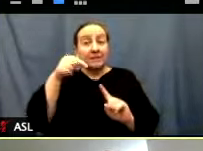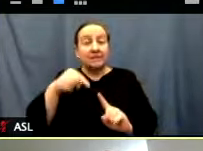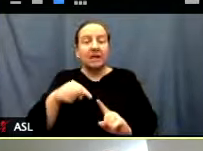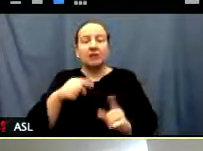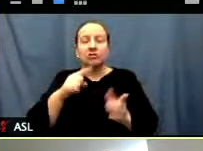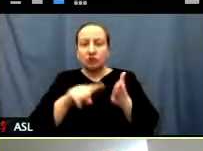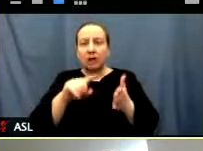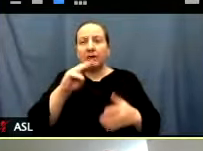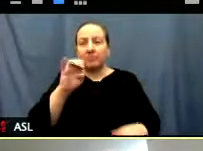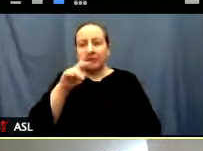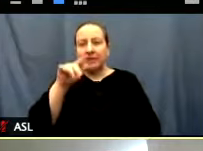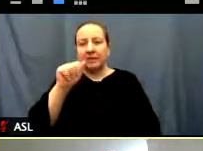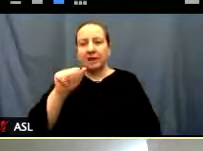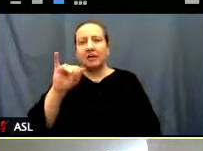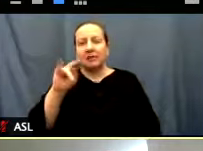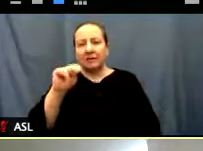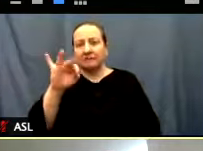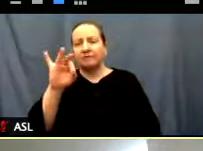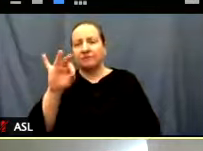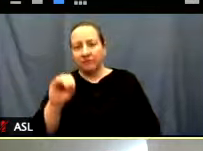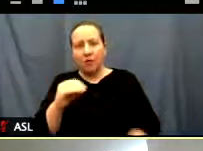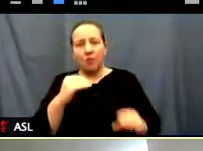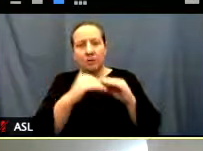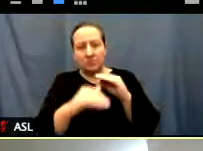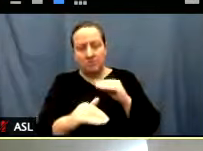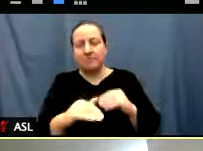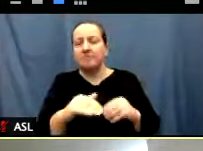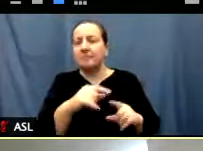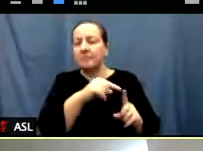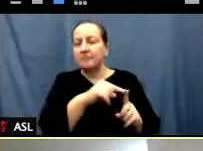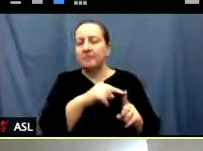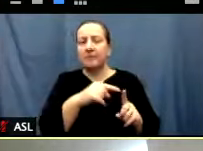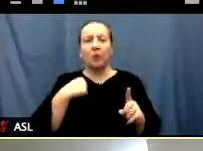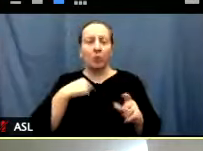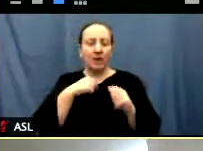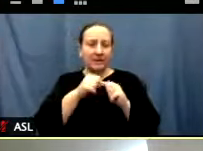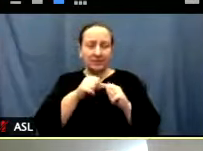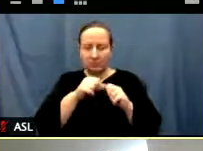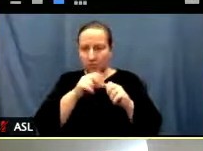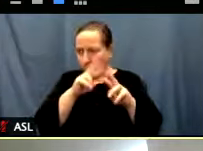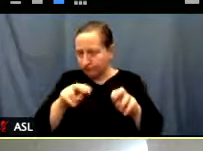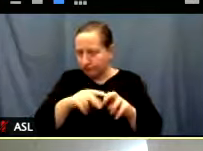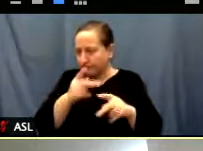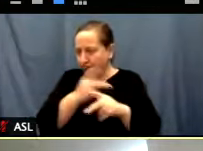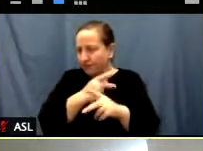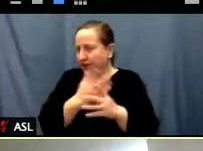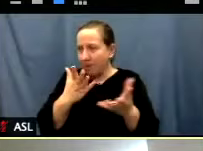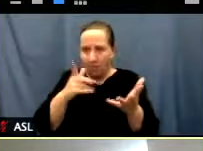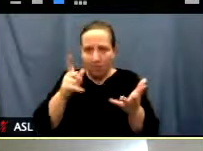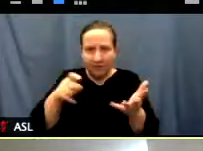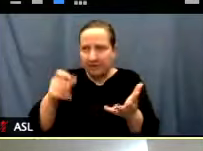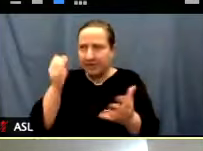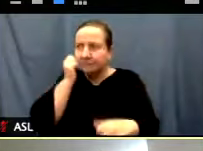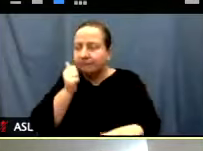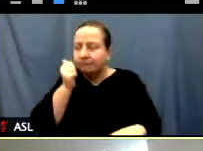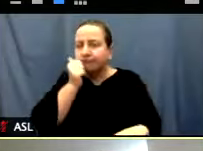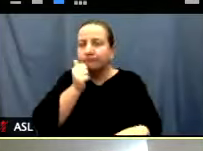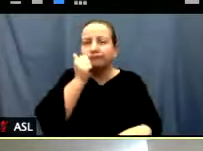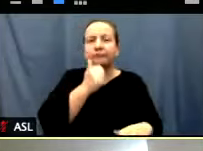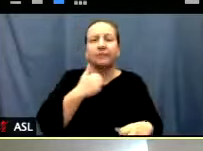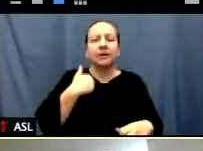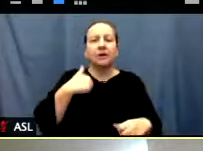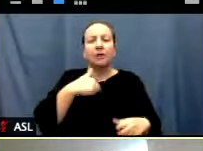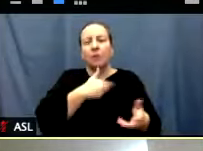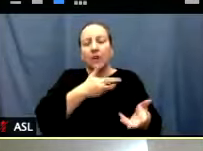media info line. We are continuing to evaluate the need on a daily basis as we